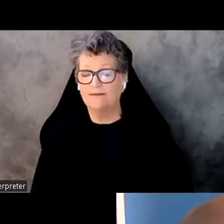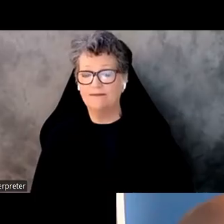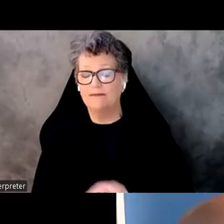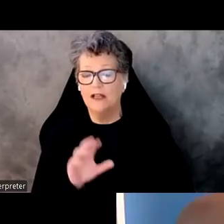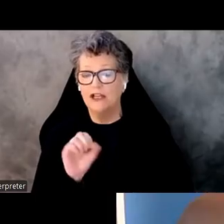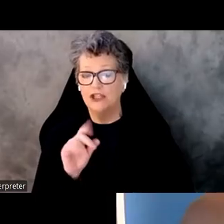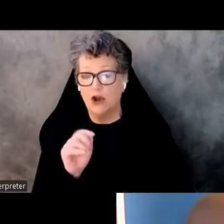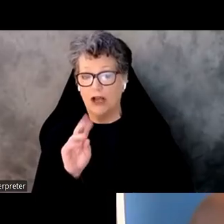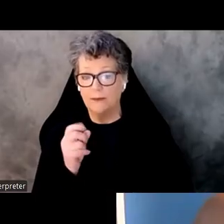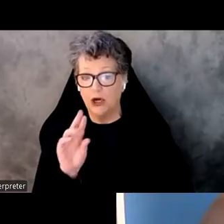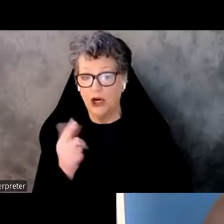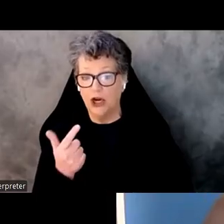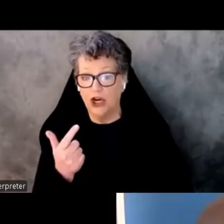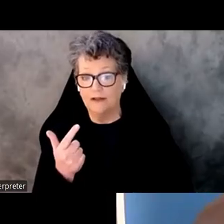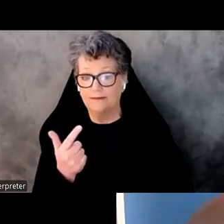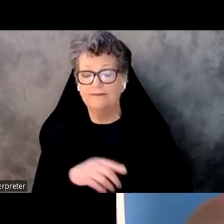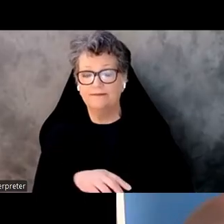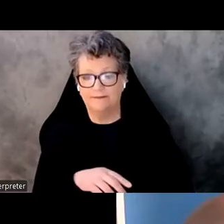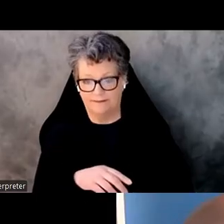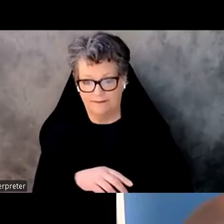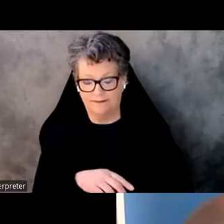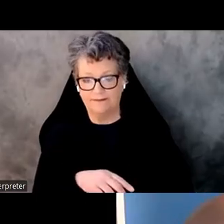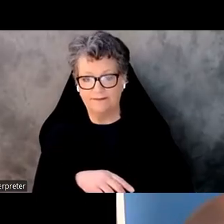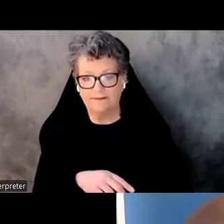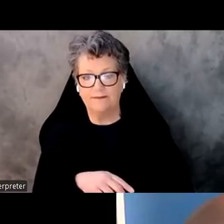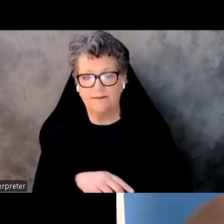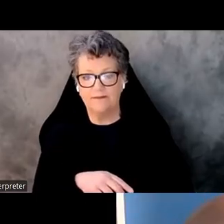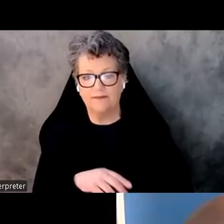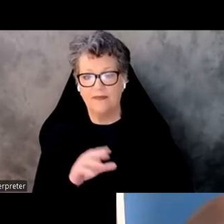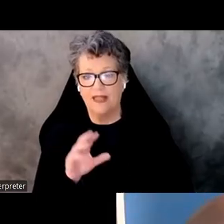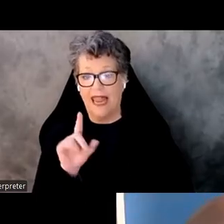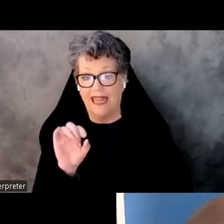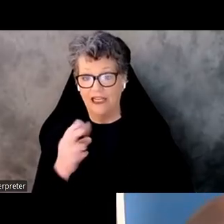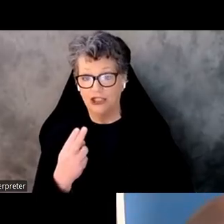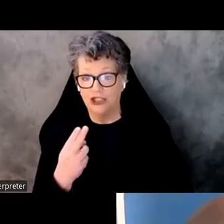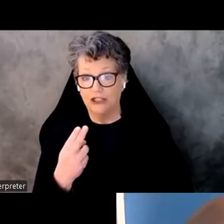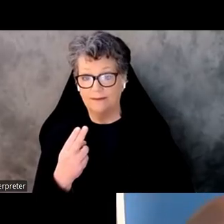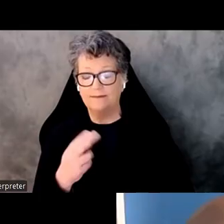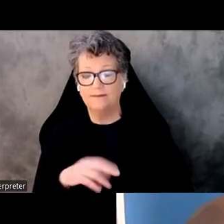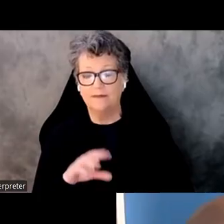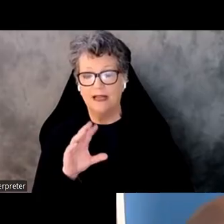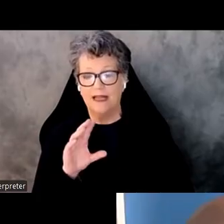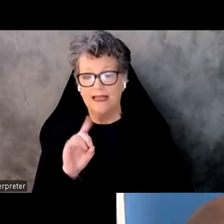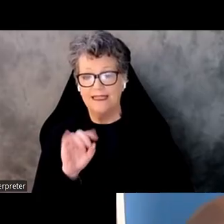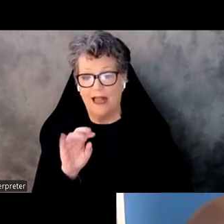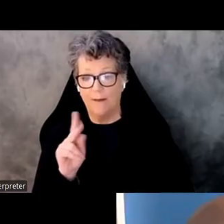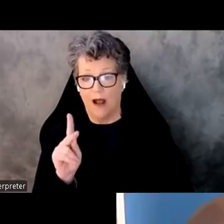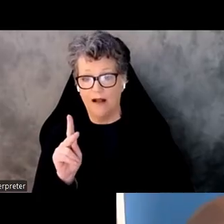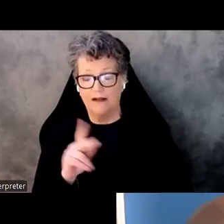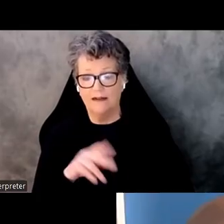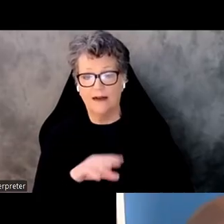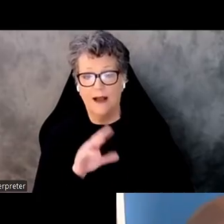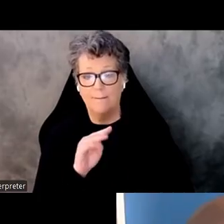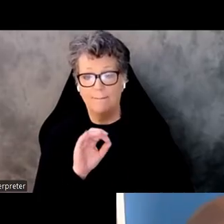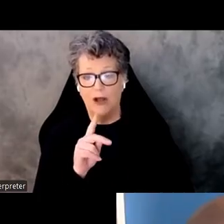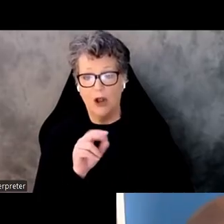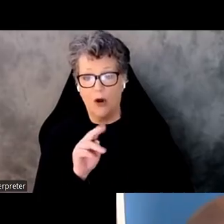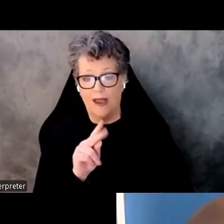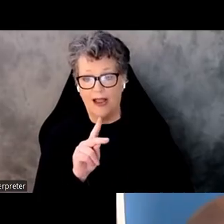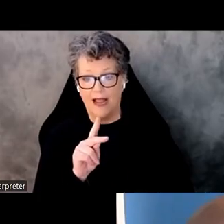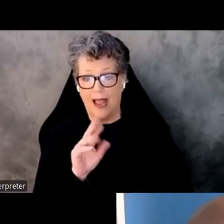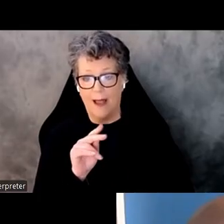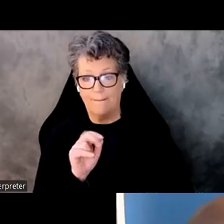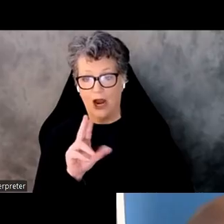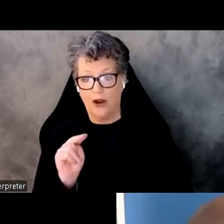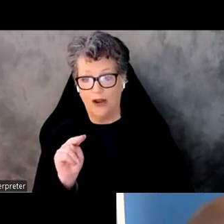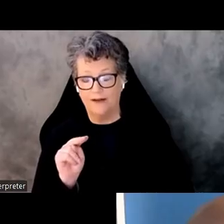Strasburger? Here. Ms. Leach? Here. Mr. Domock? Here. Ms. McCormick-Barron?